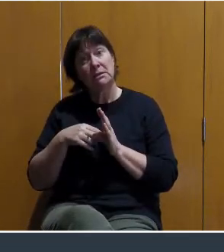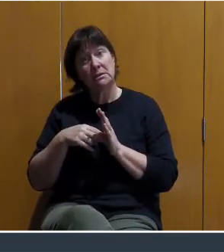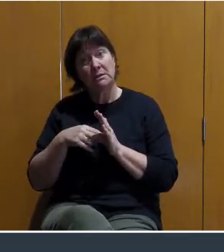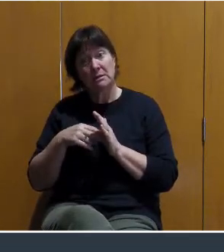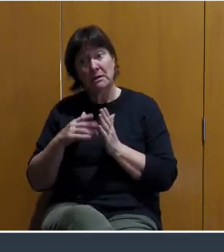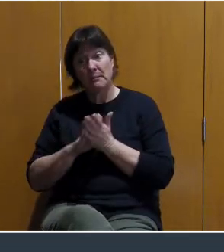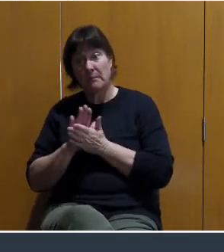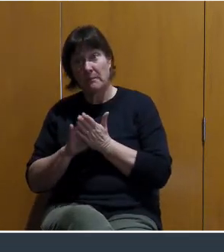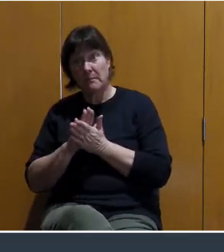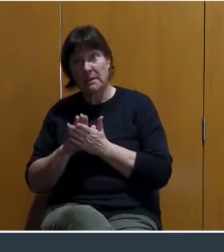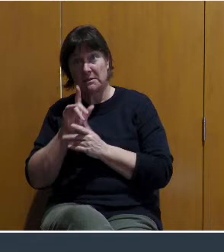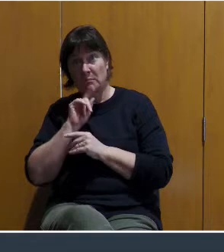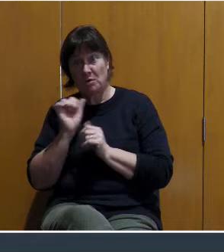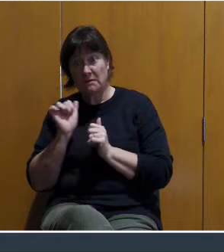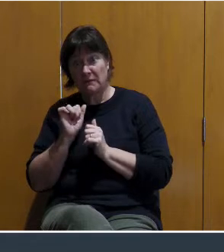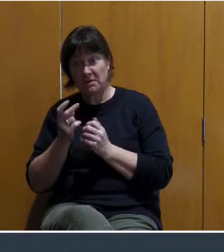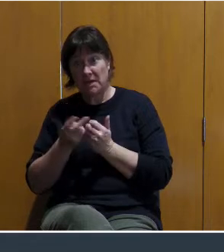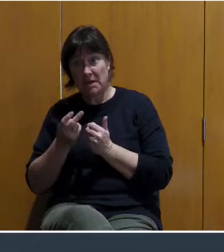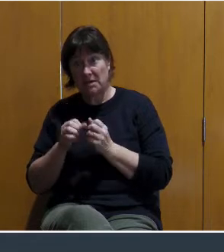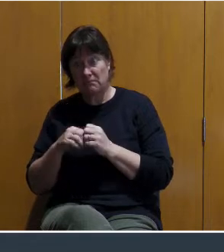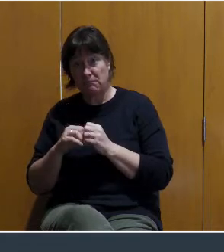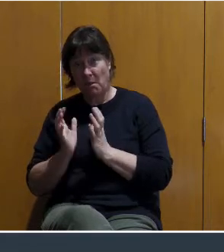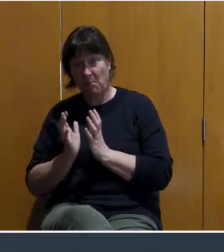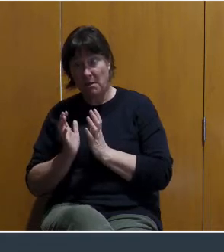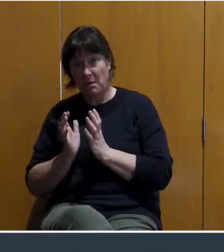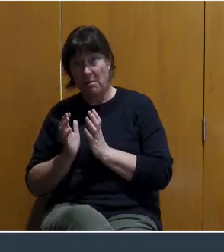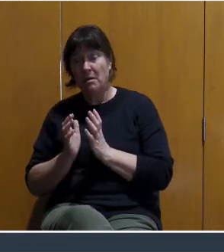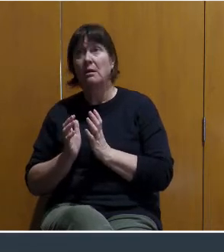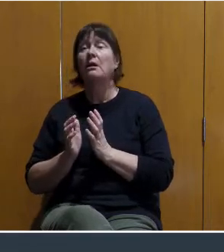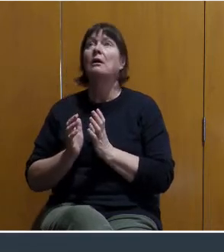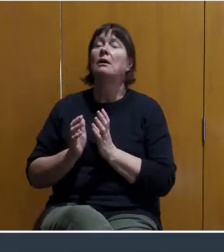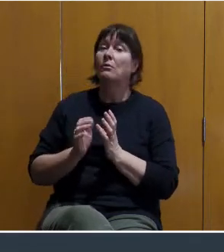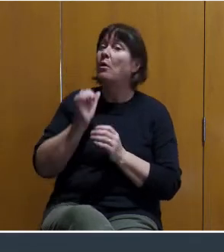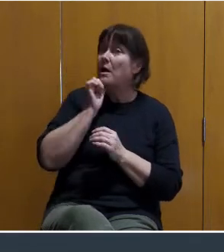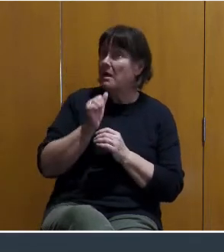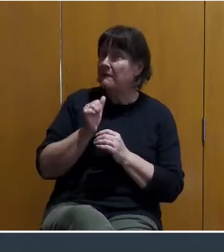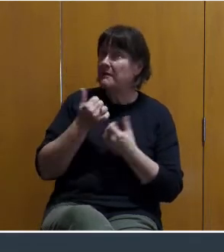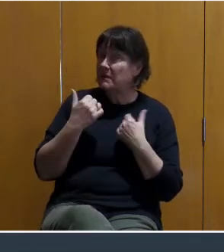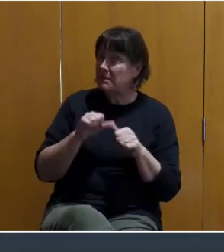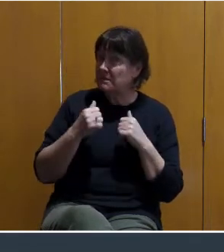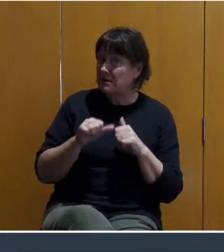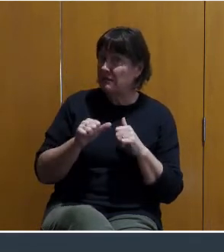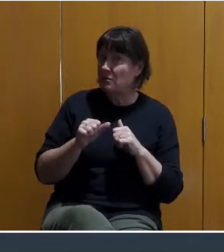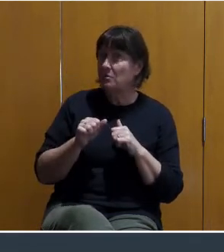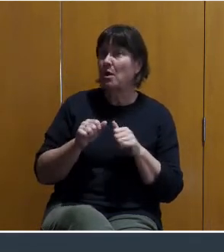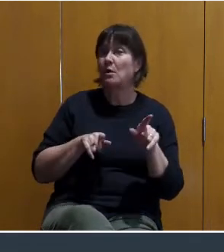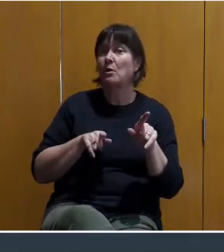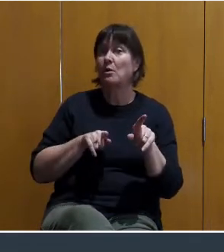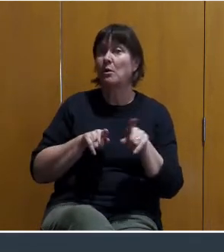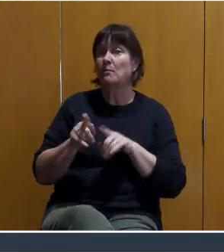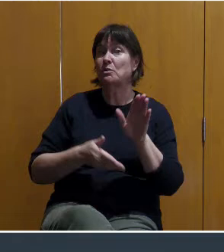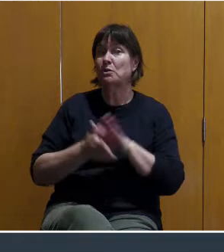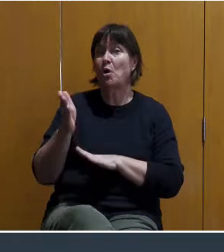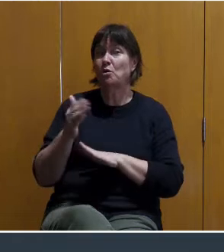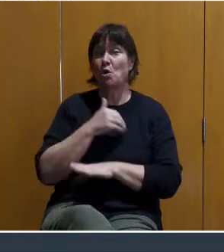the fledglings have? They're mostly gone by, actually, and if their breeding's been successful, they're mostly gone by early